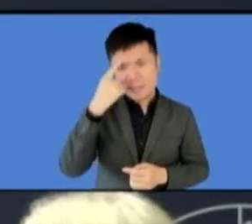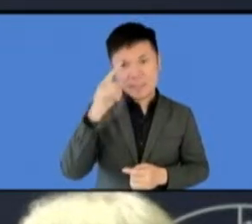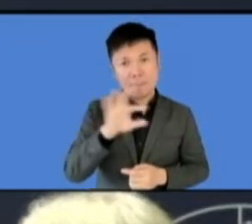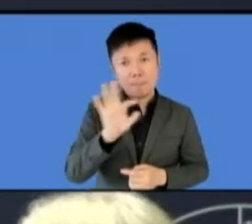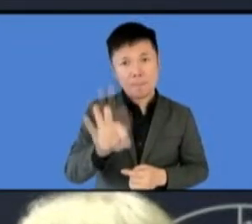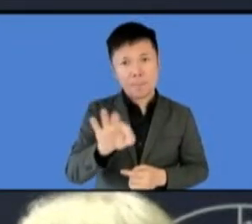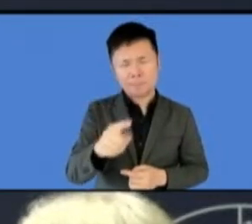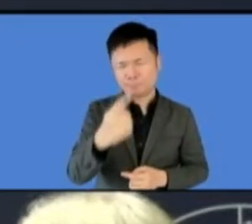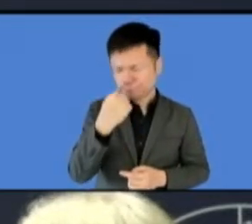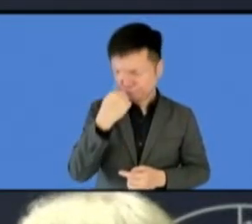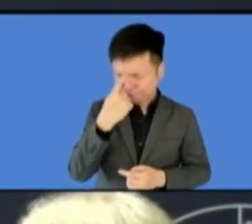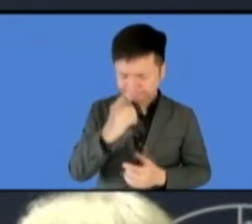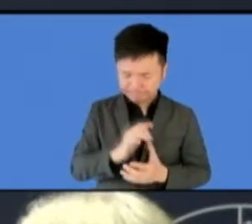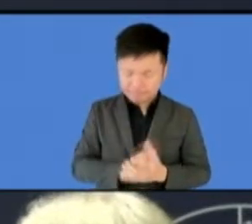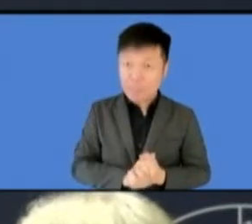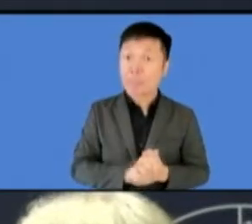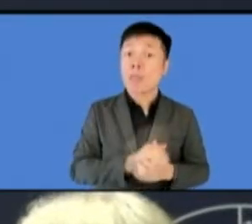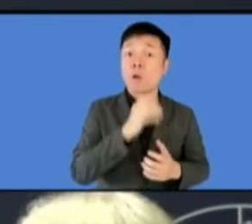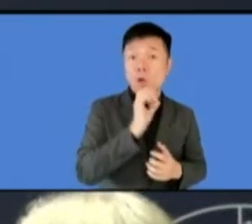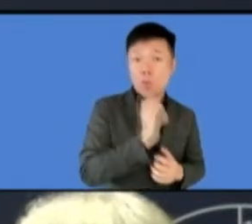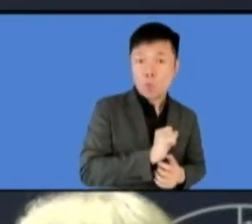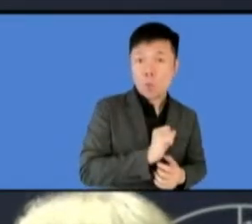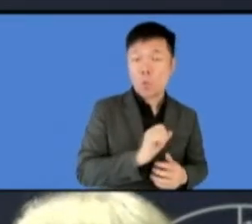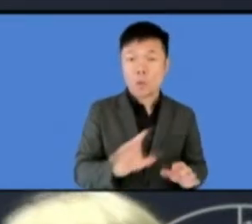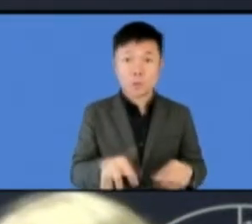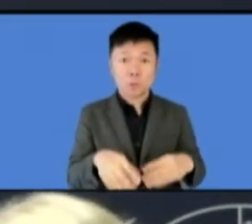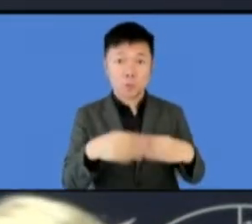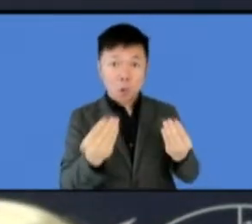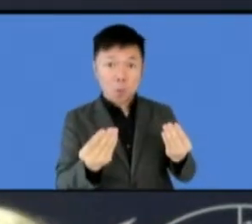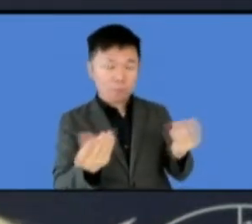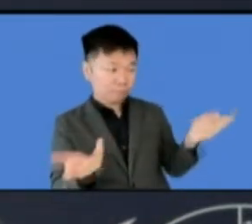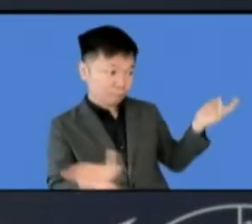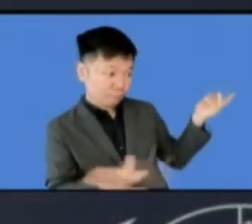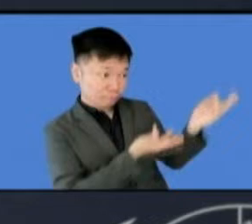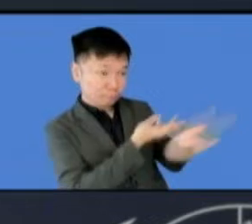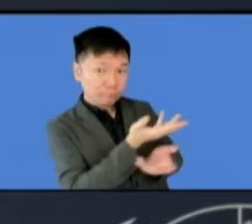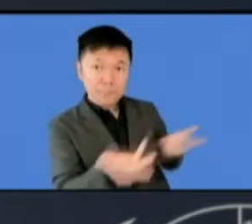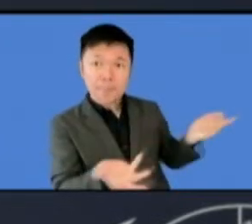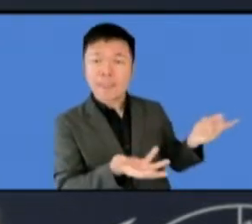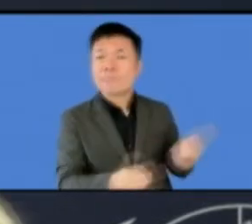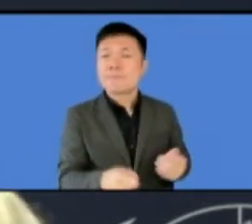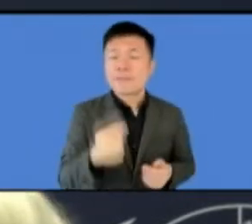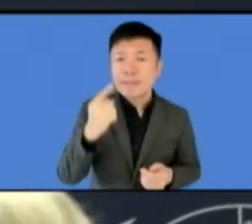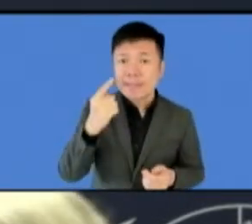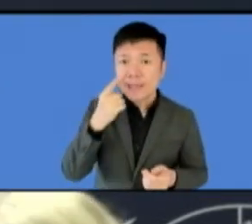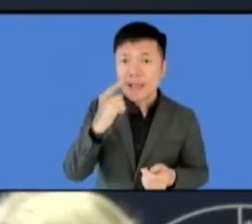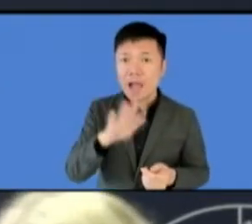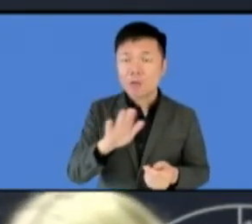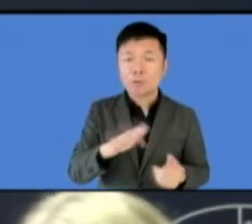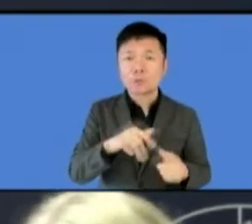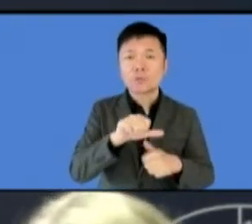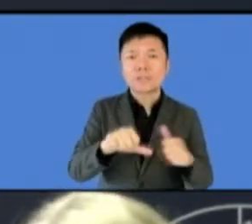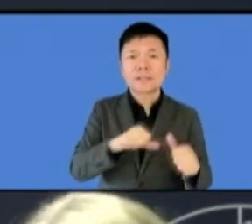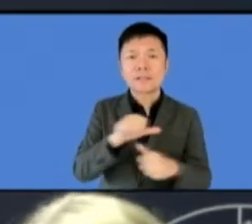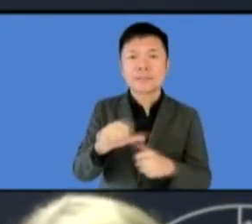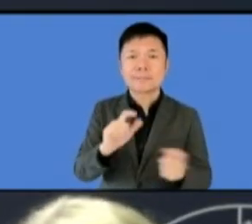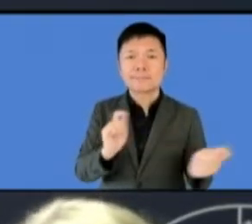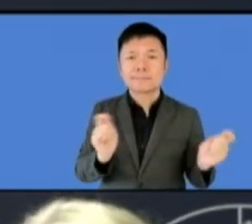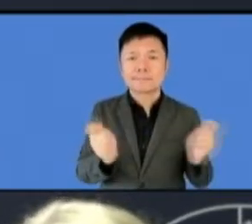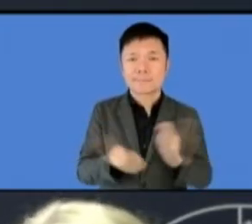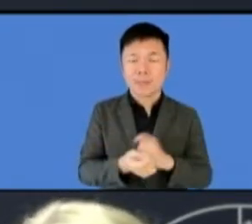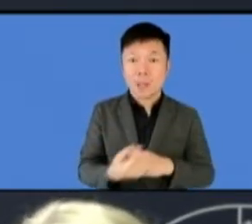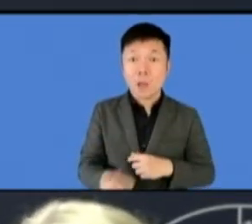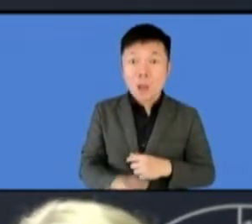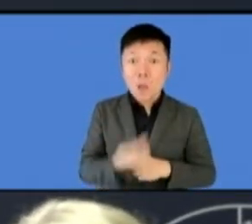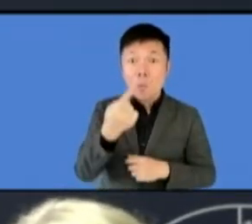about intergenerational approach, we're not talking about different people. We're actually talking about the way we construct a society so that a single person